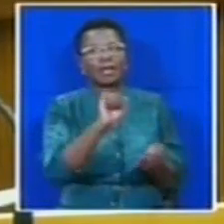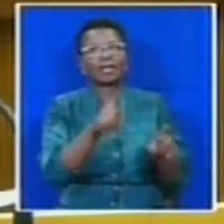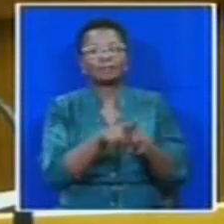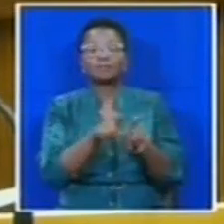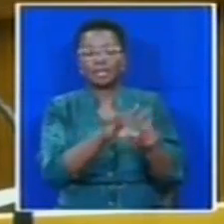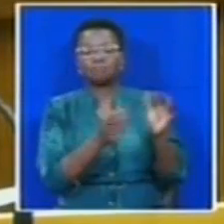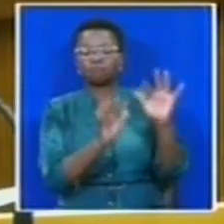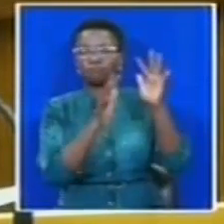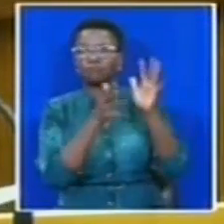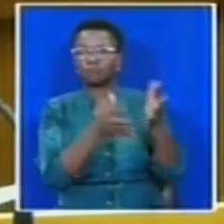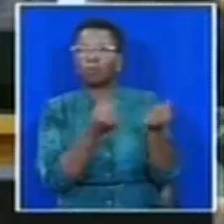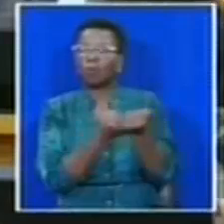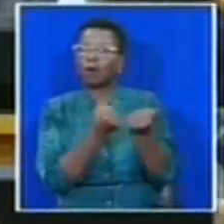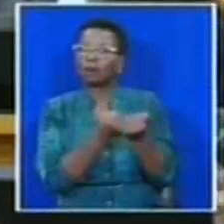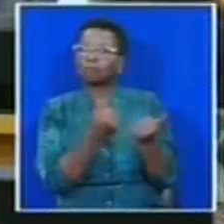out.